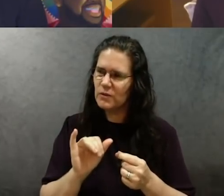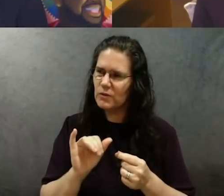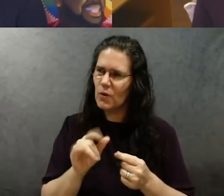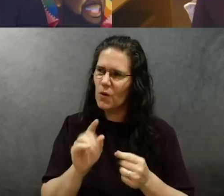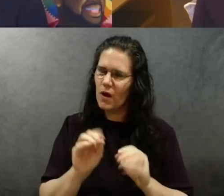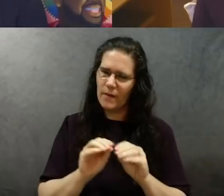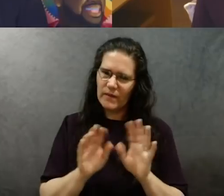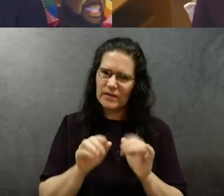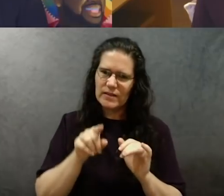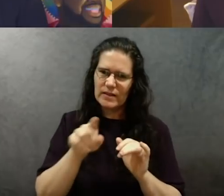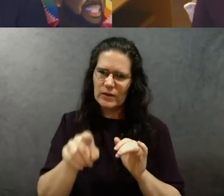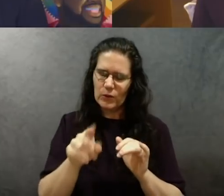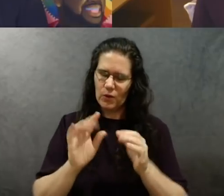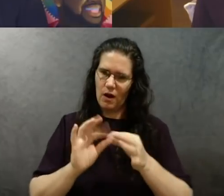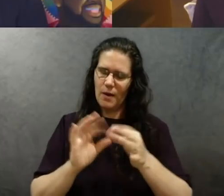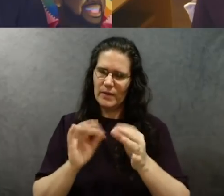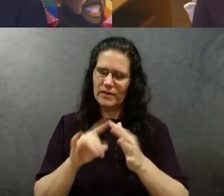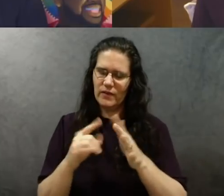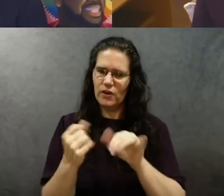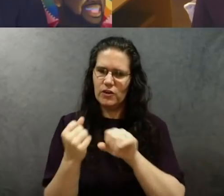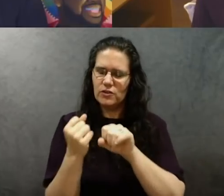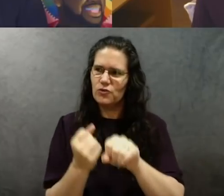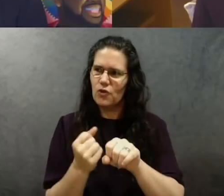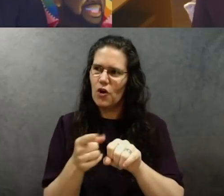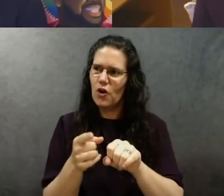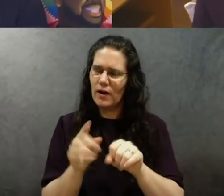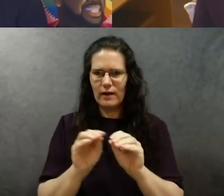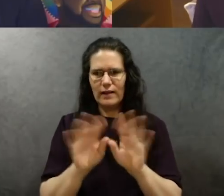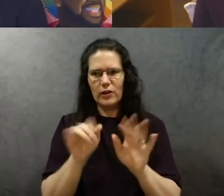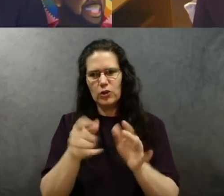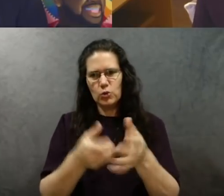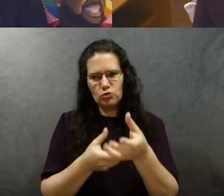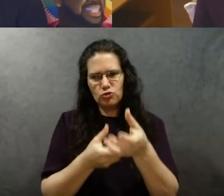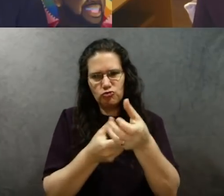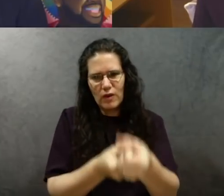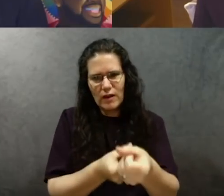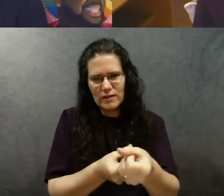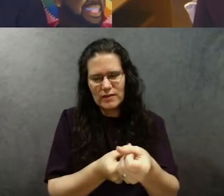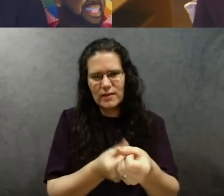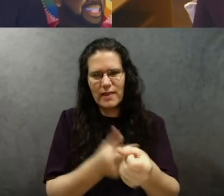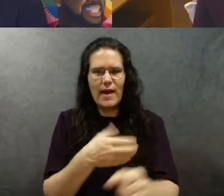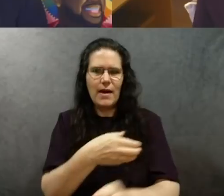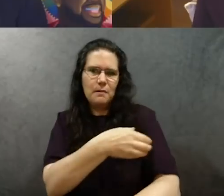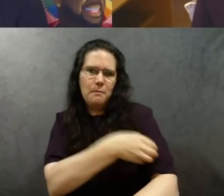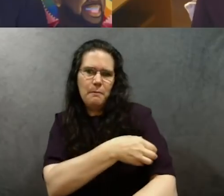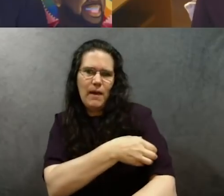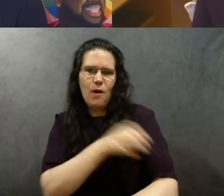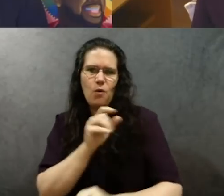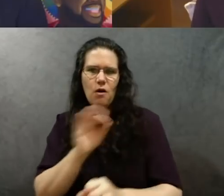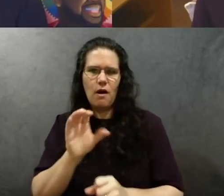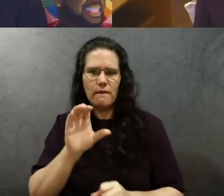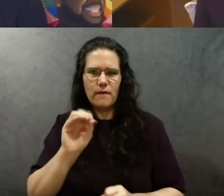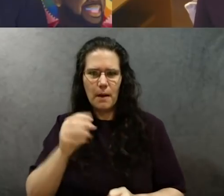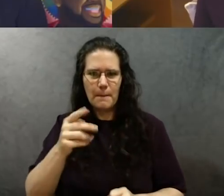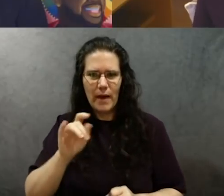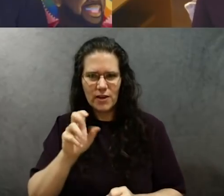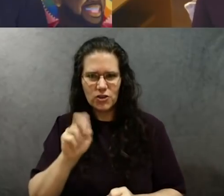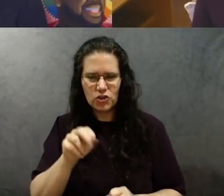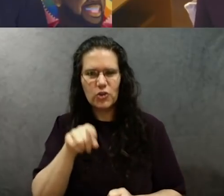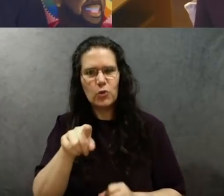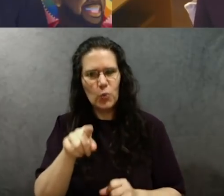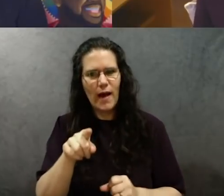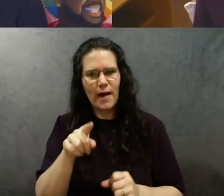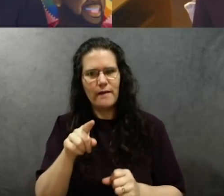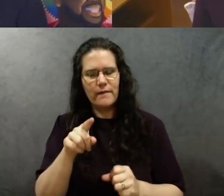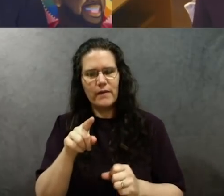of compassion, and you trust that it moves through you, and you have a way to access it. You actually have very deep practice to access